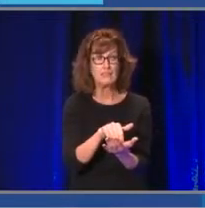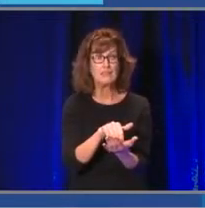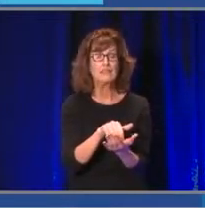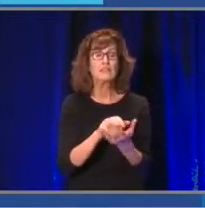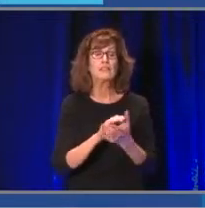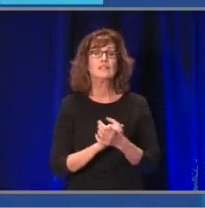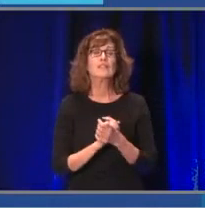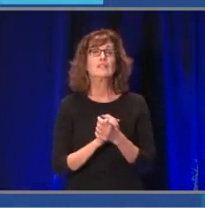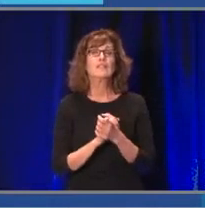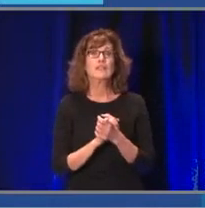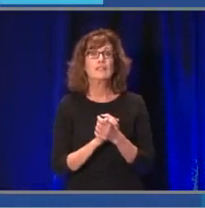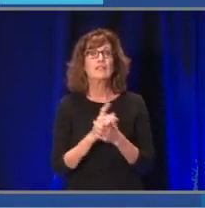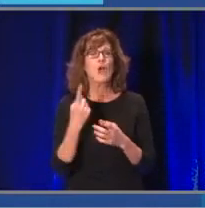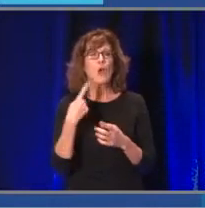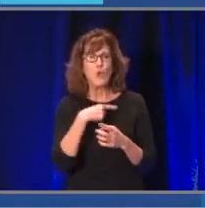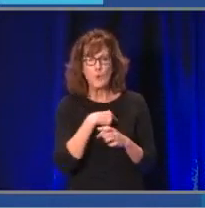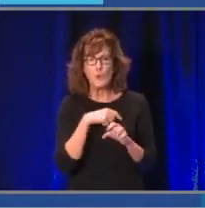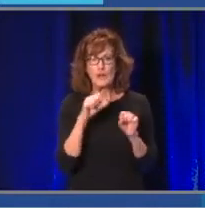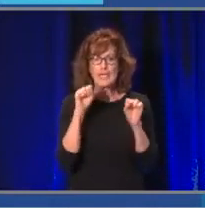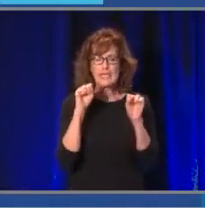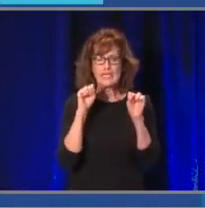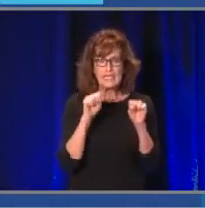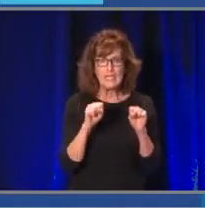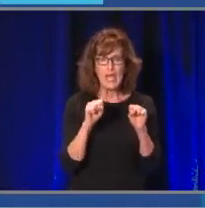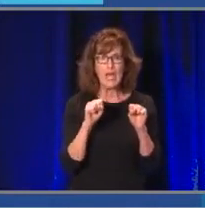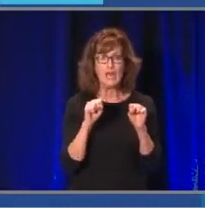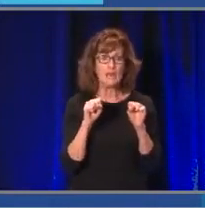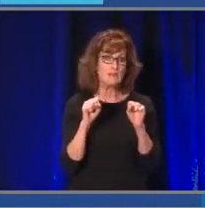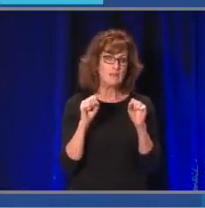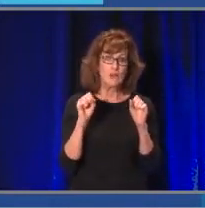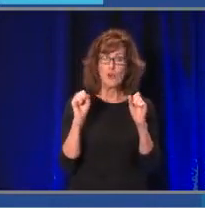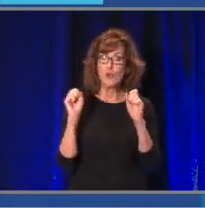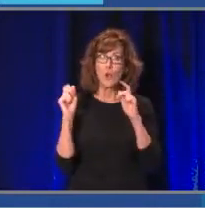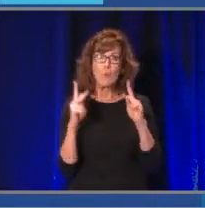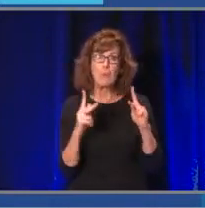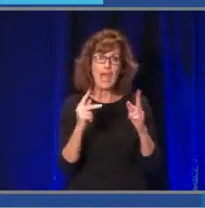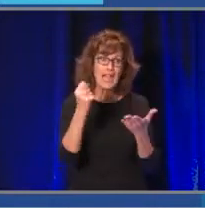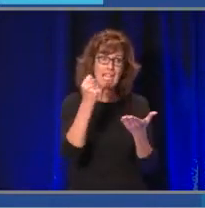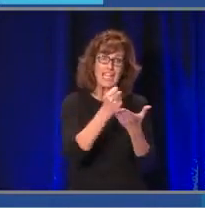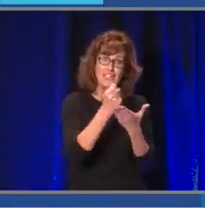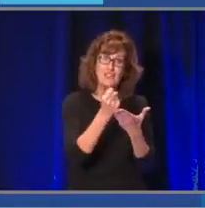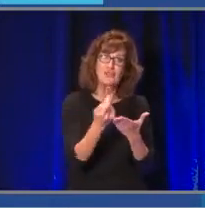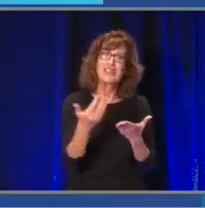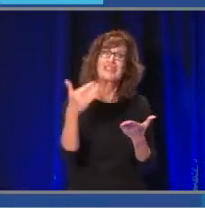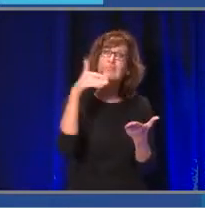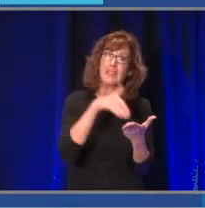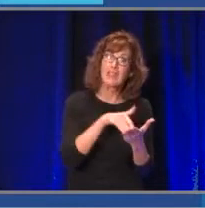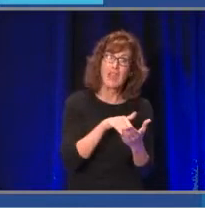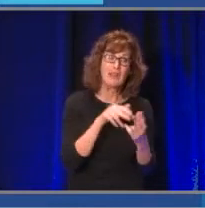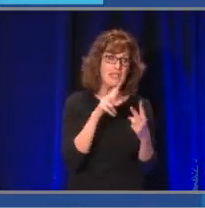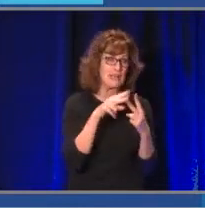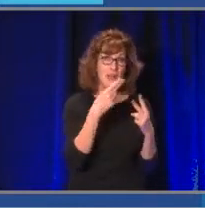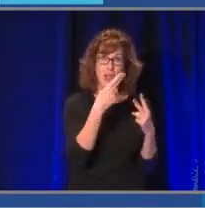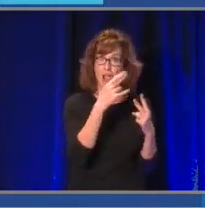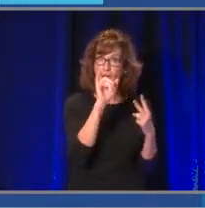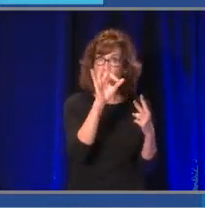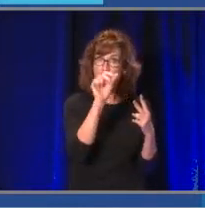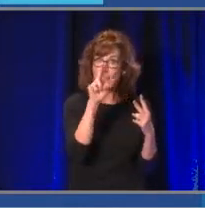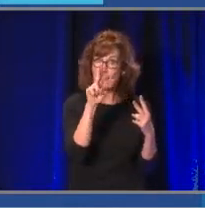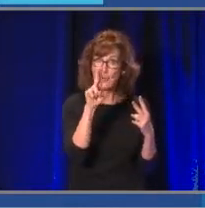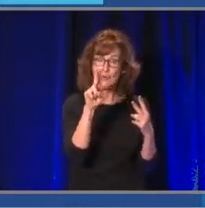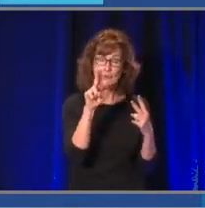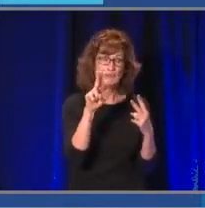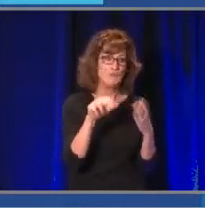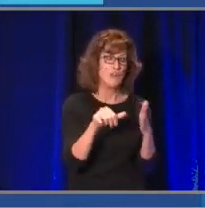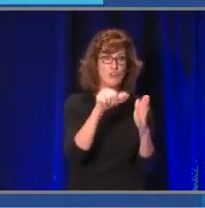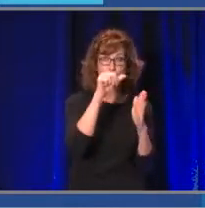discussed, we can go back and patients and treat them again with either HIFU. We have surgical options and we